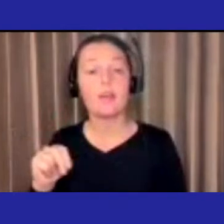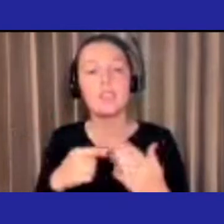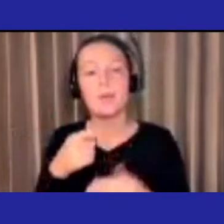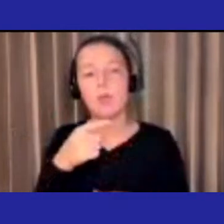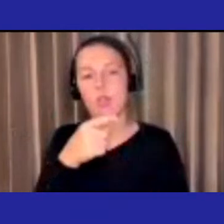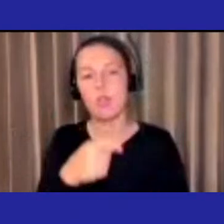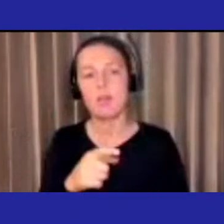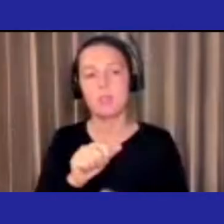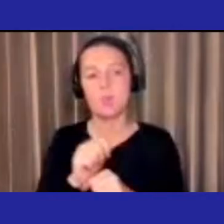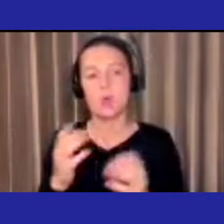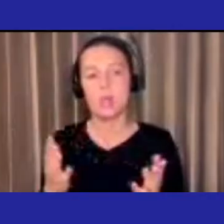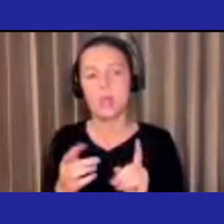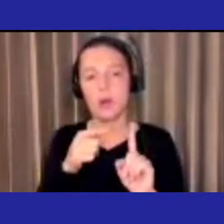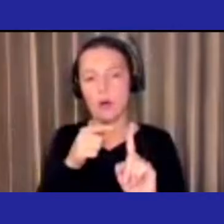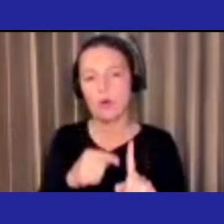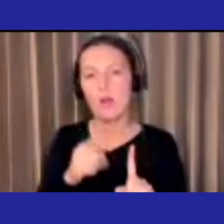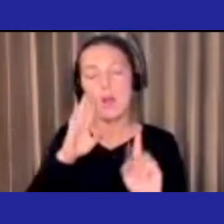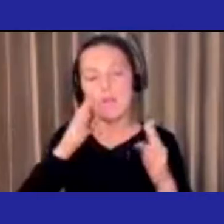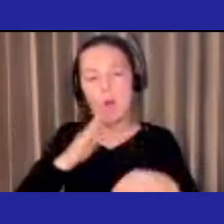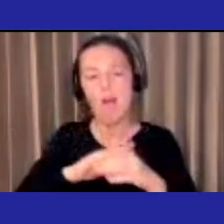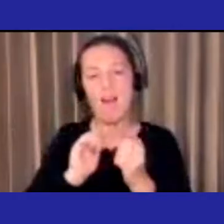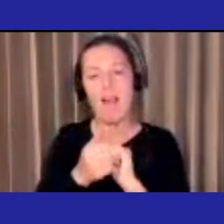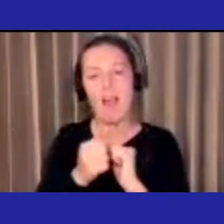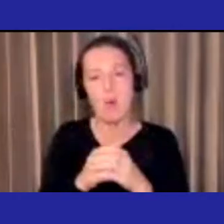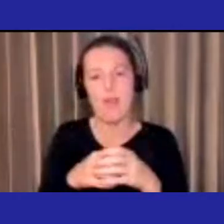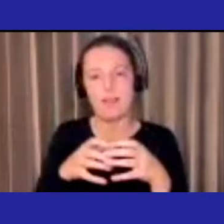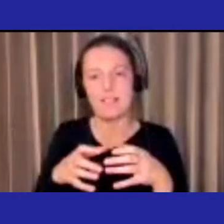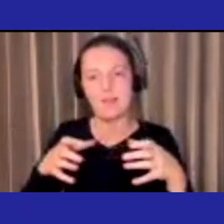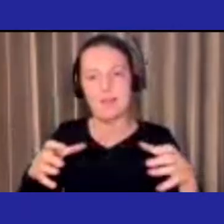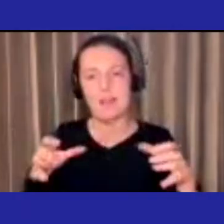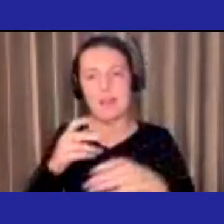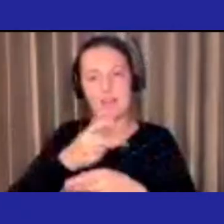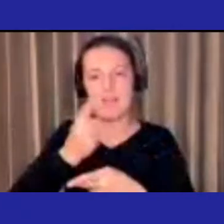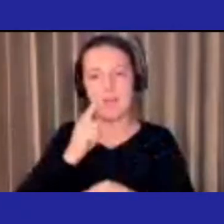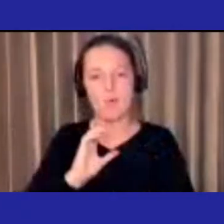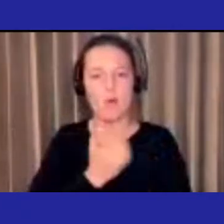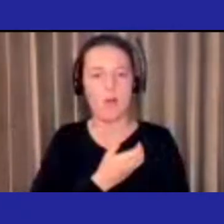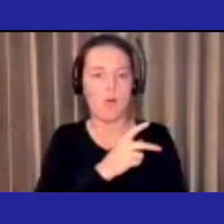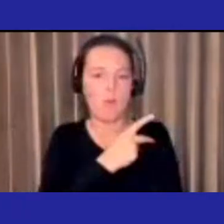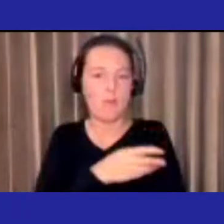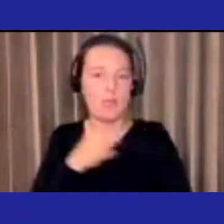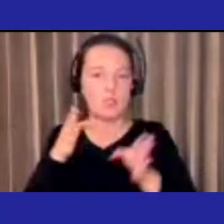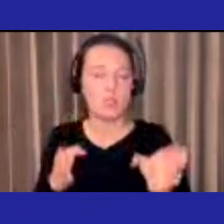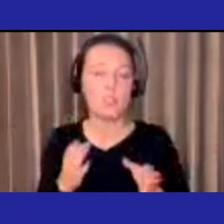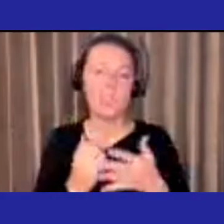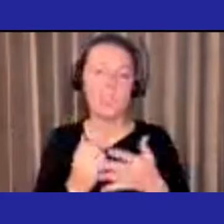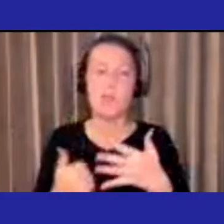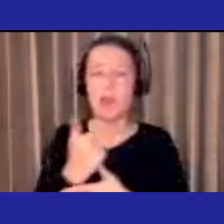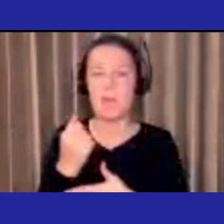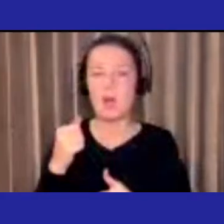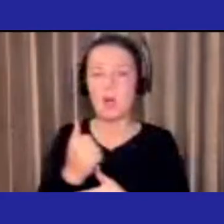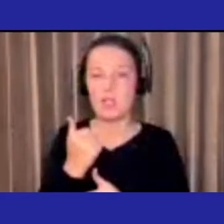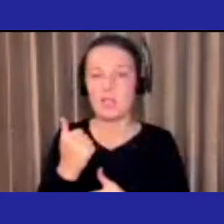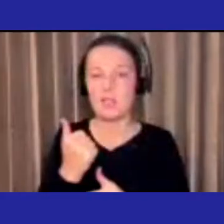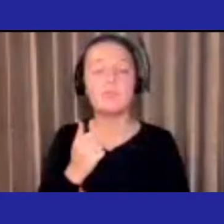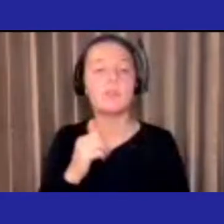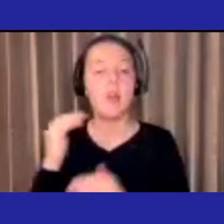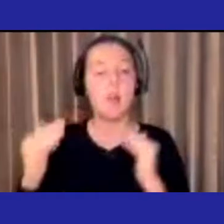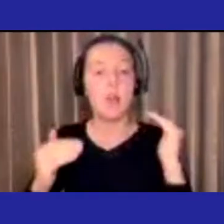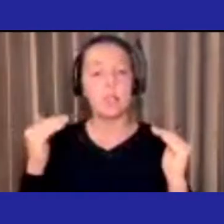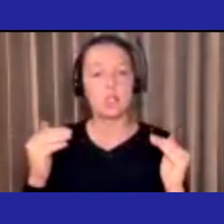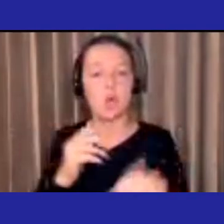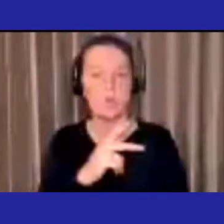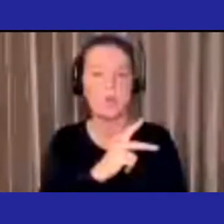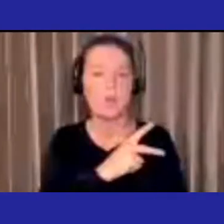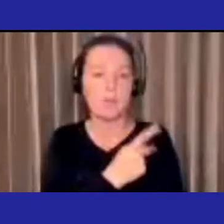we expand the care for our patients, primarily our adult patients with sickle cell disease. So H&H, we are